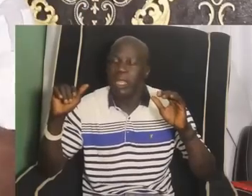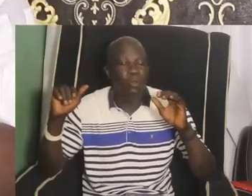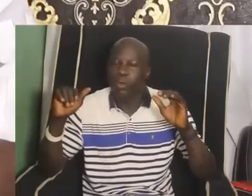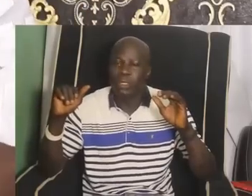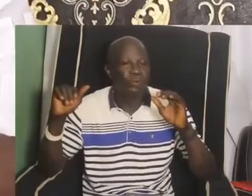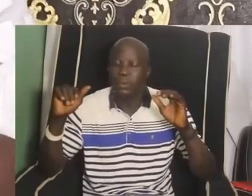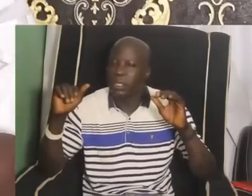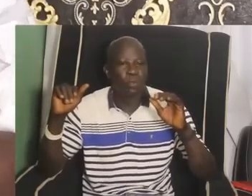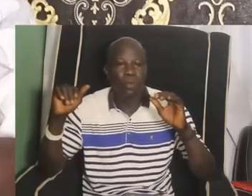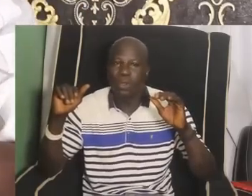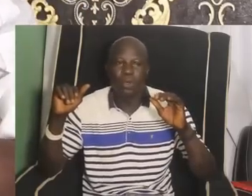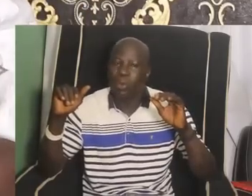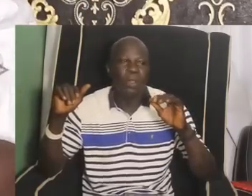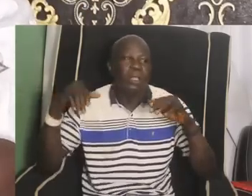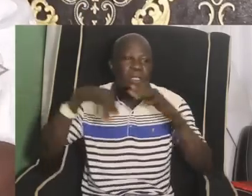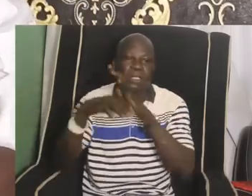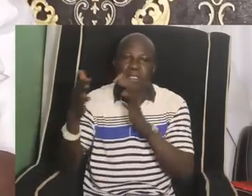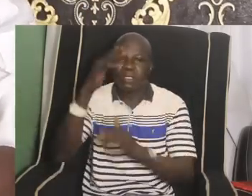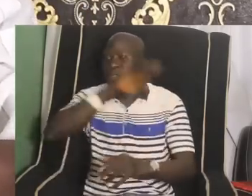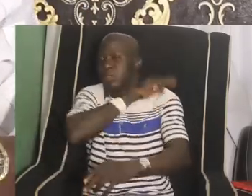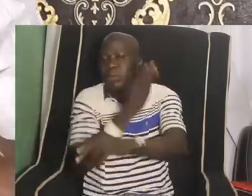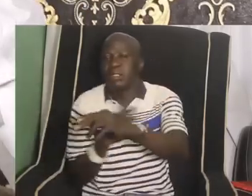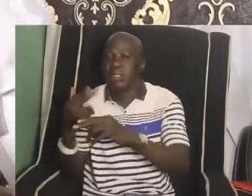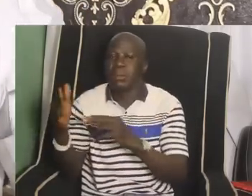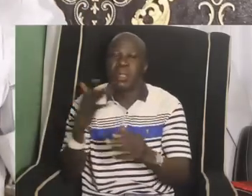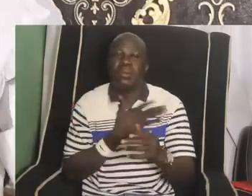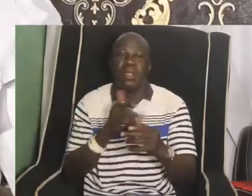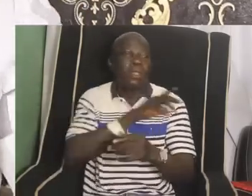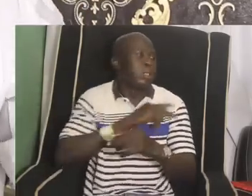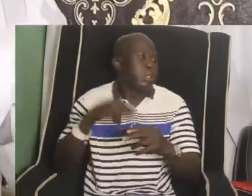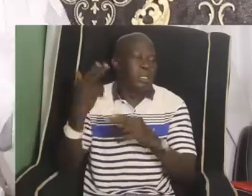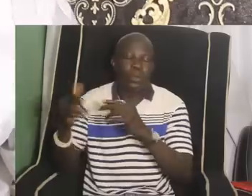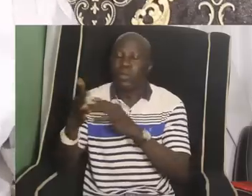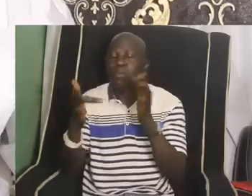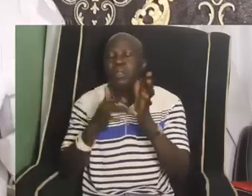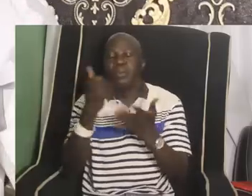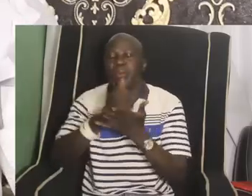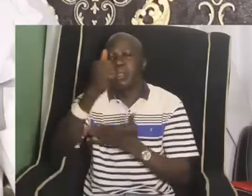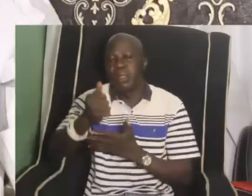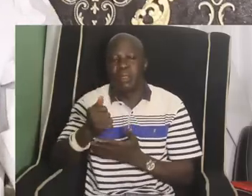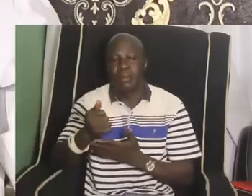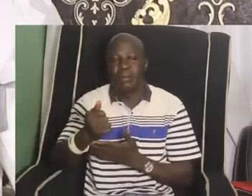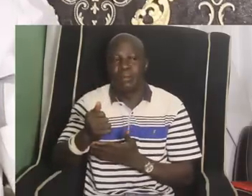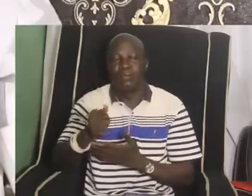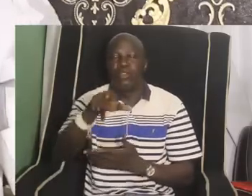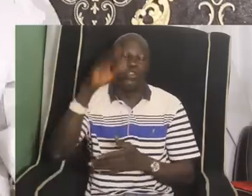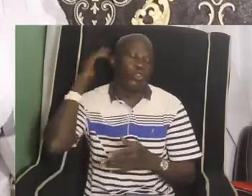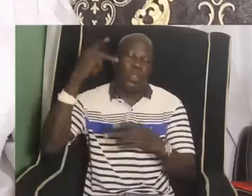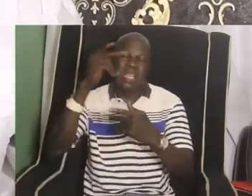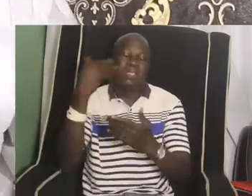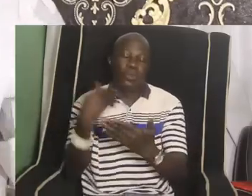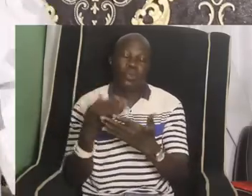Oh, my God. for you. Why did you